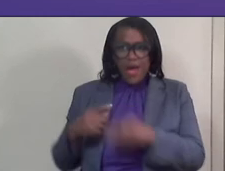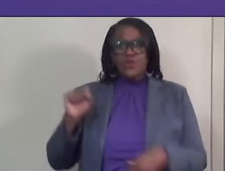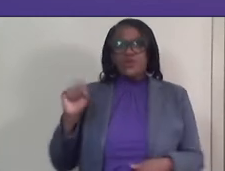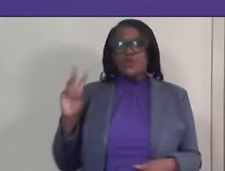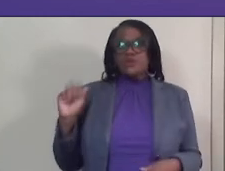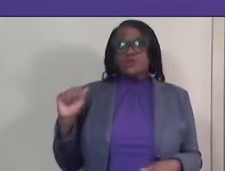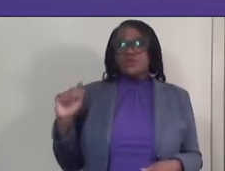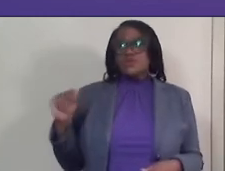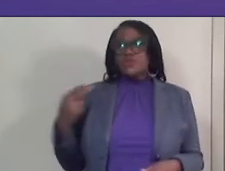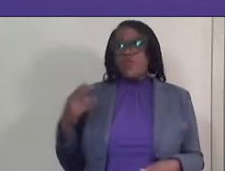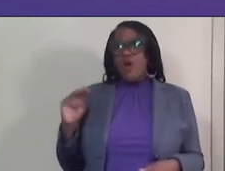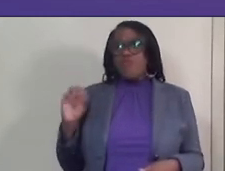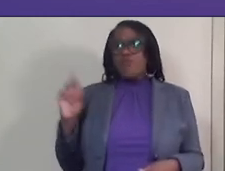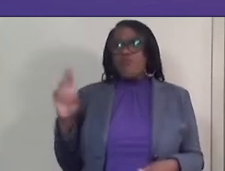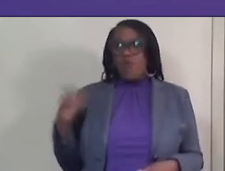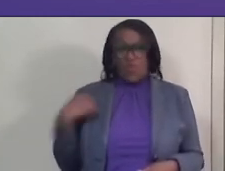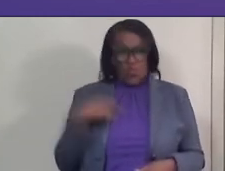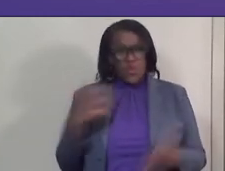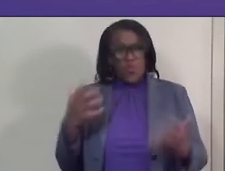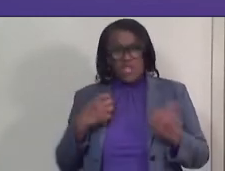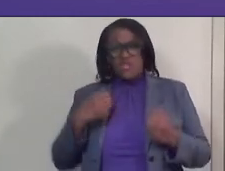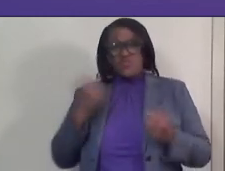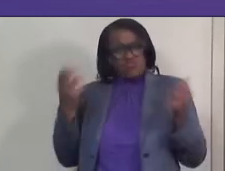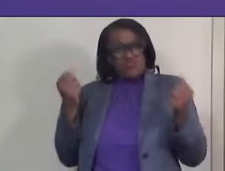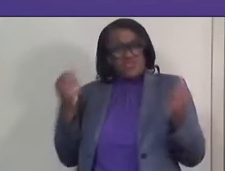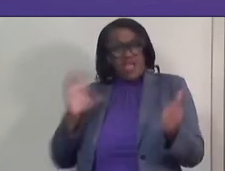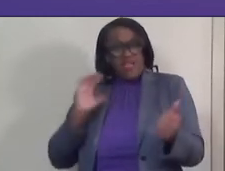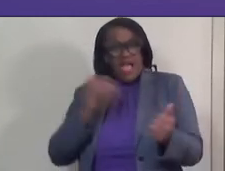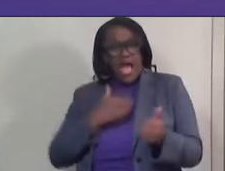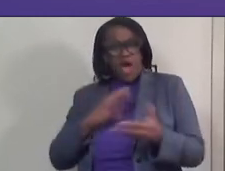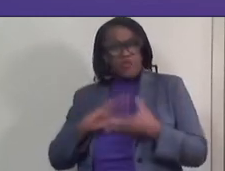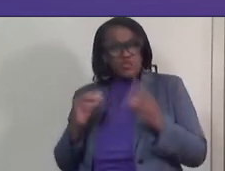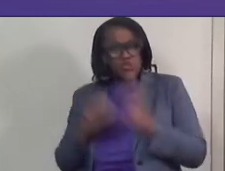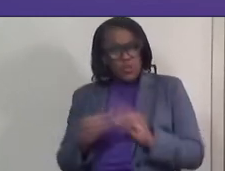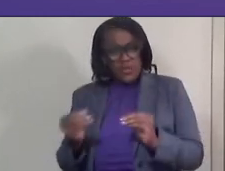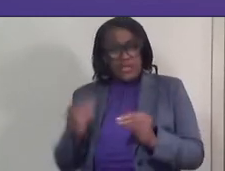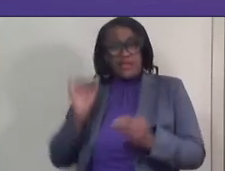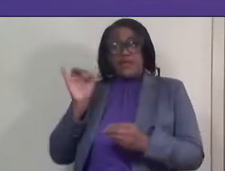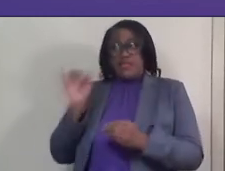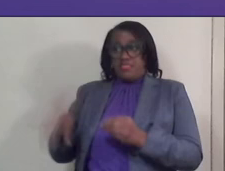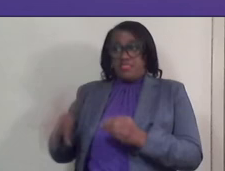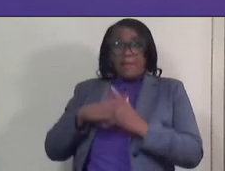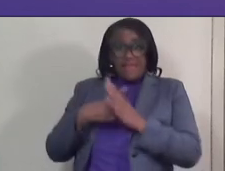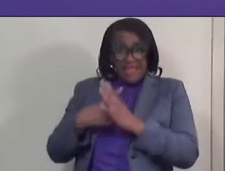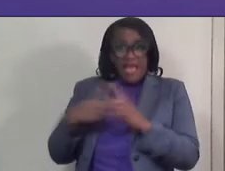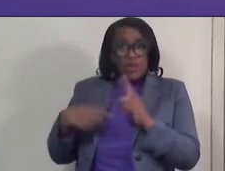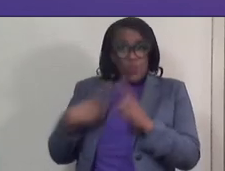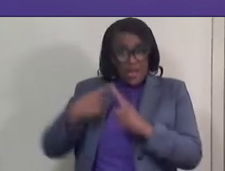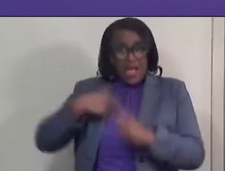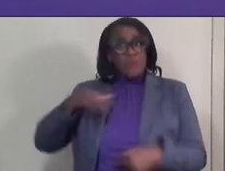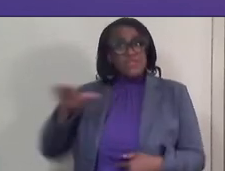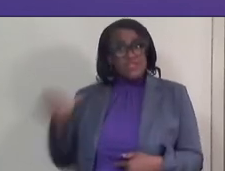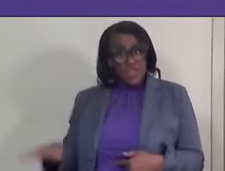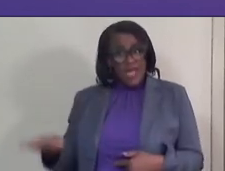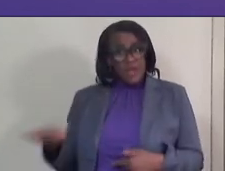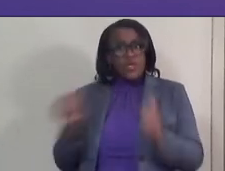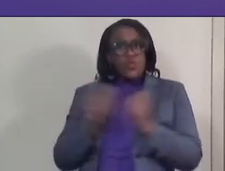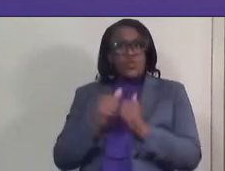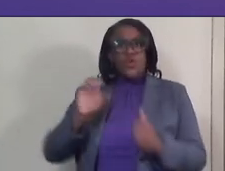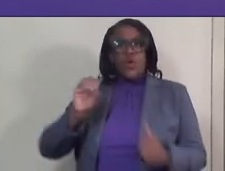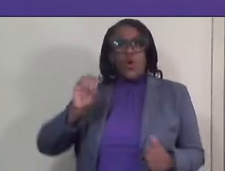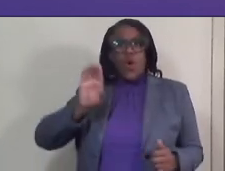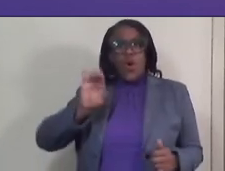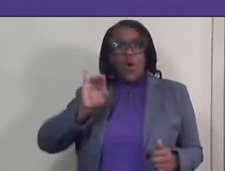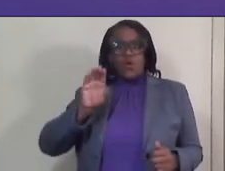to tell our story that began, I would tell you, when I was a child with obituary box, like a box